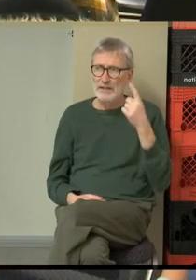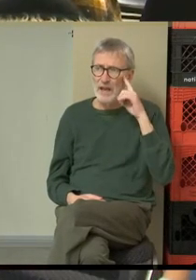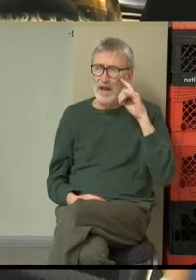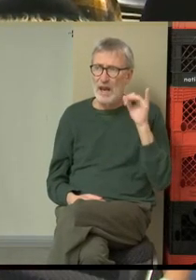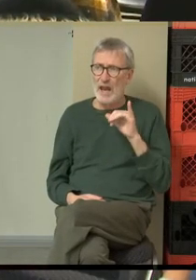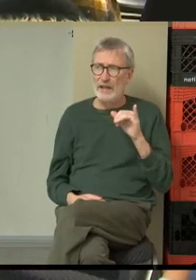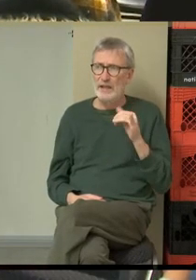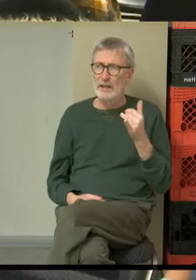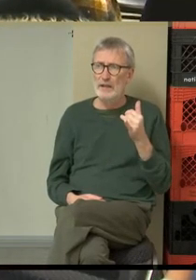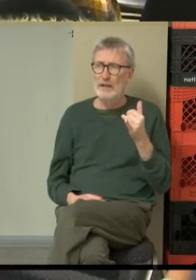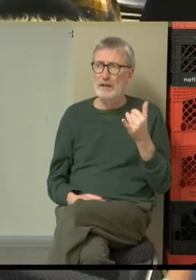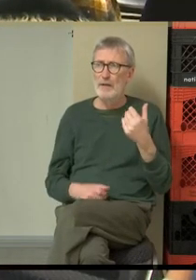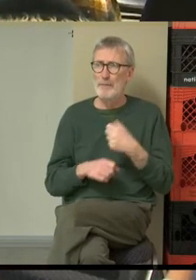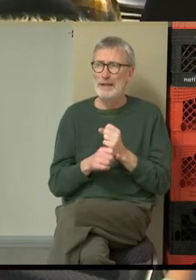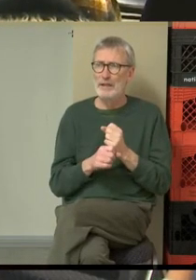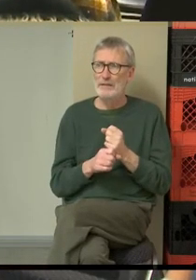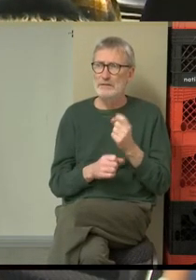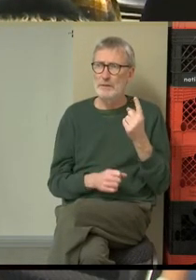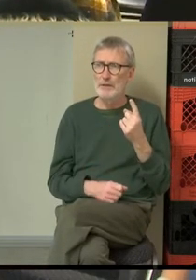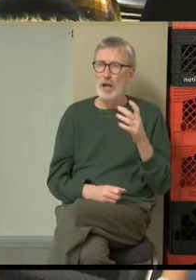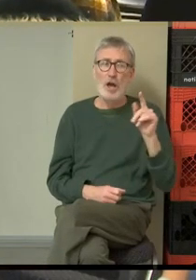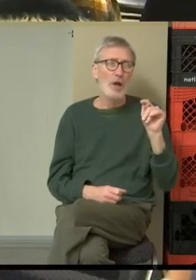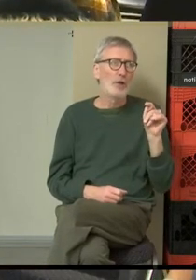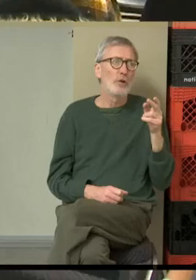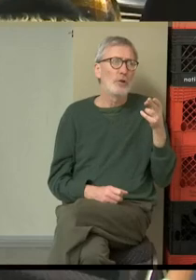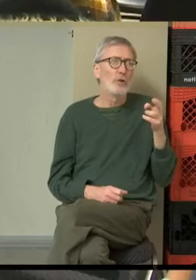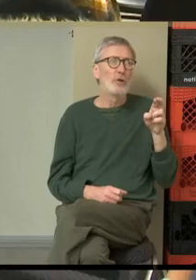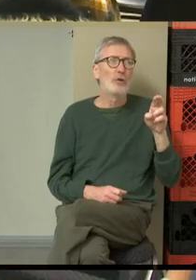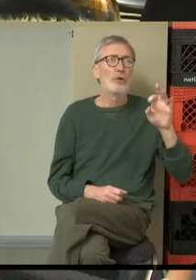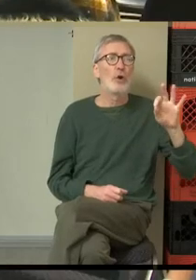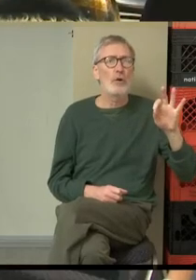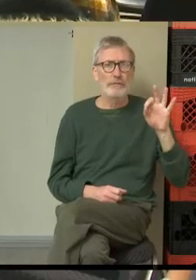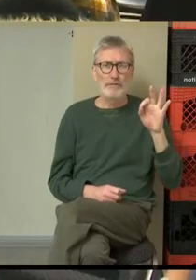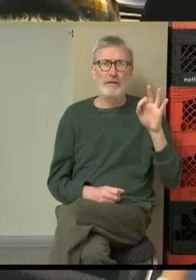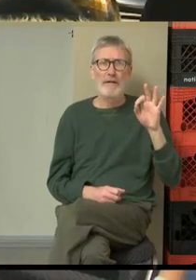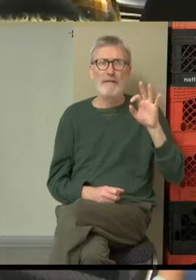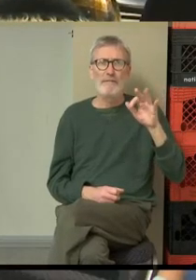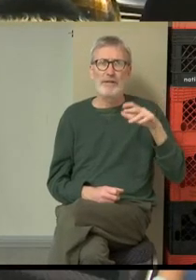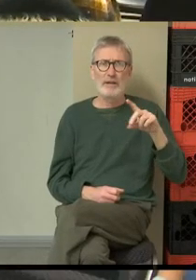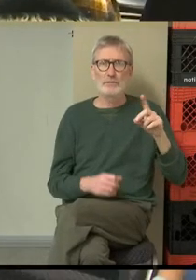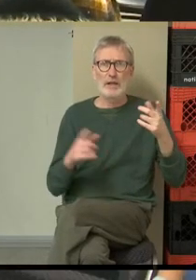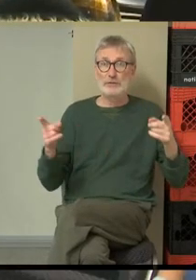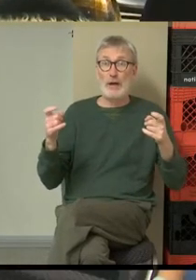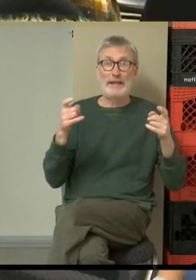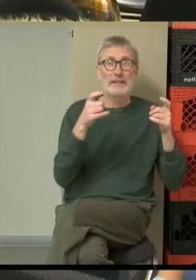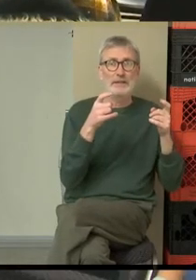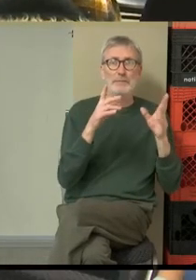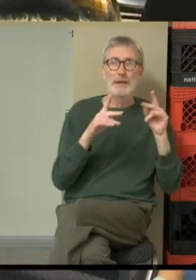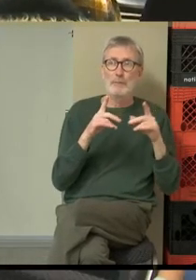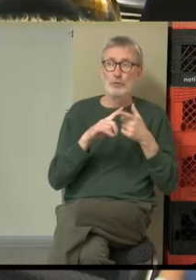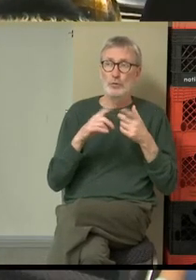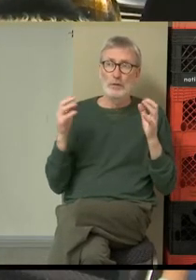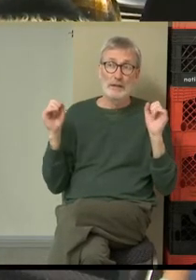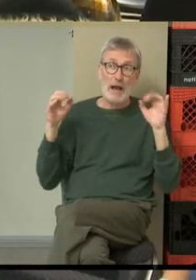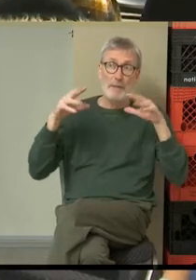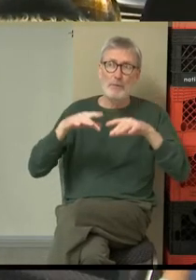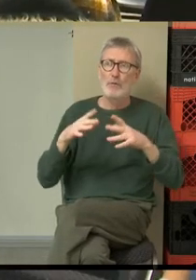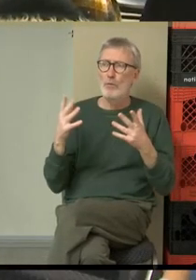baseball field a turf field? So it's, like, more appealing, we're bringing people, like, we're attracting people to this area, like,